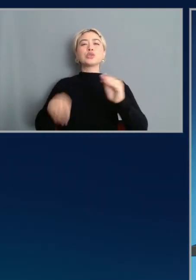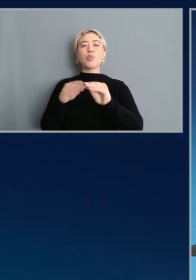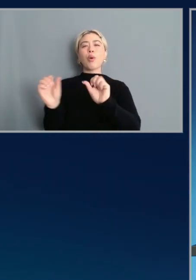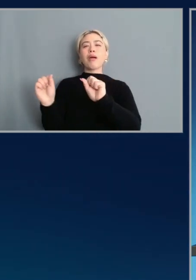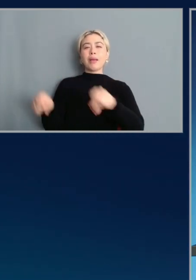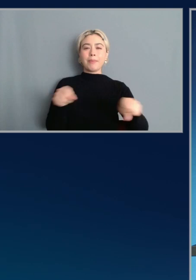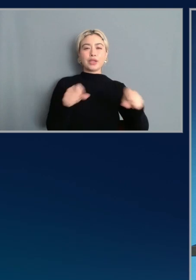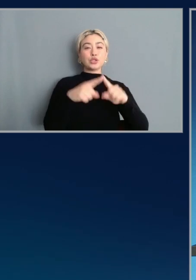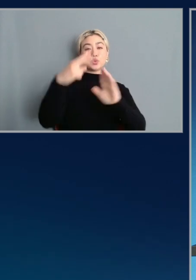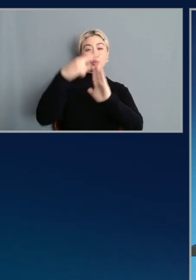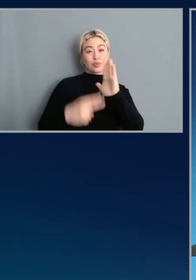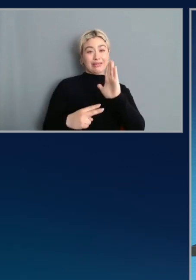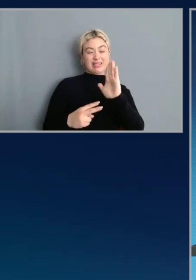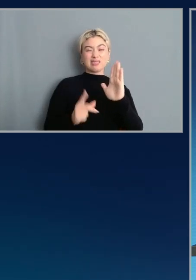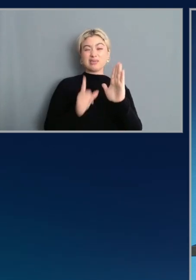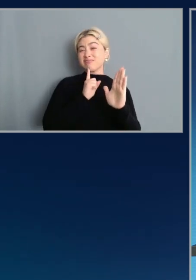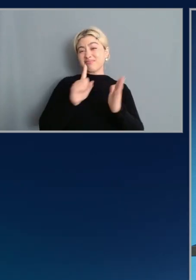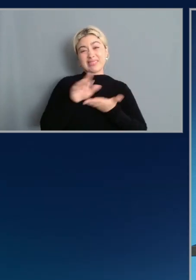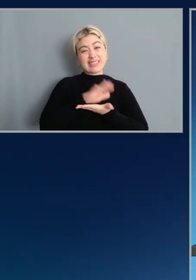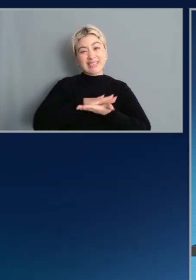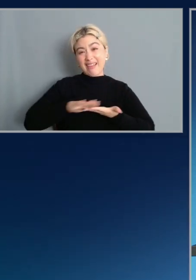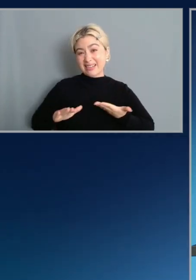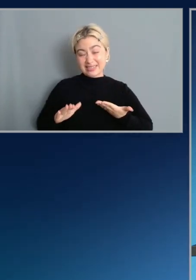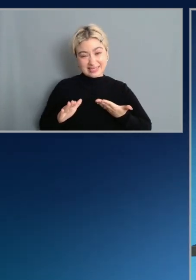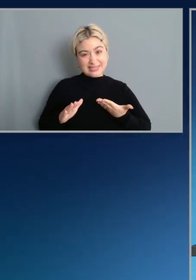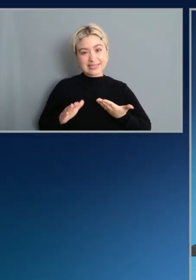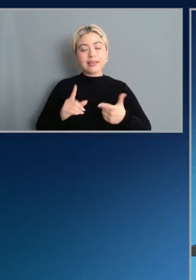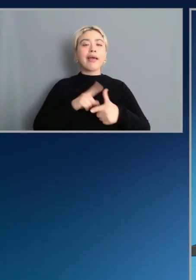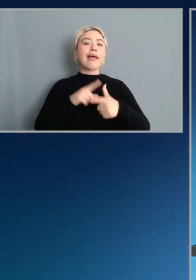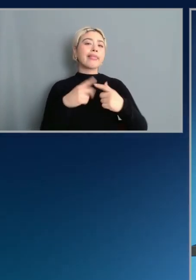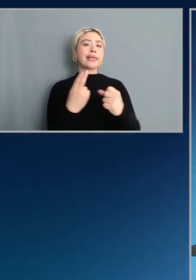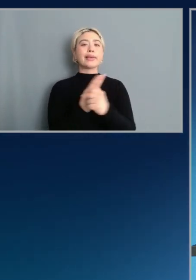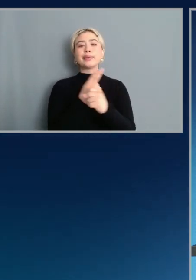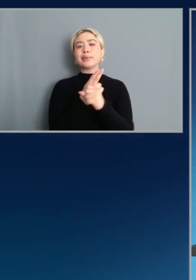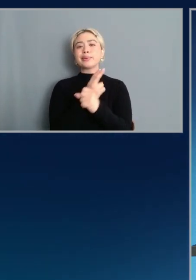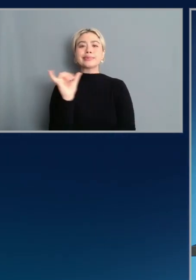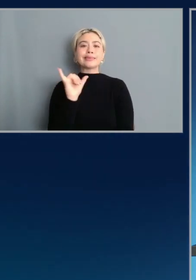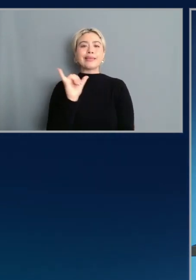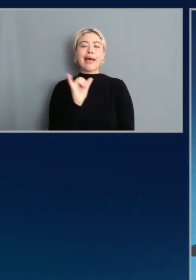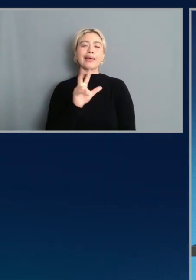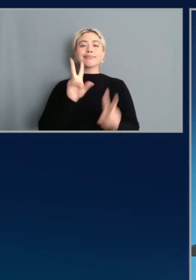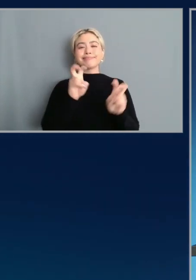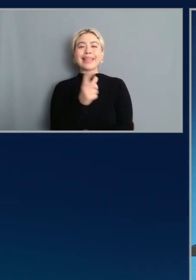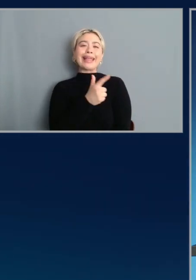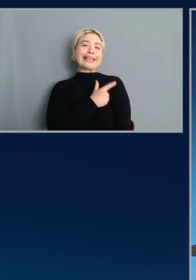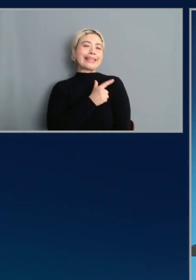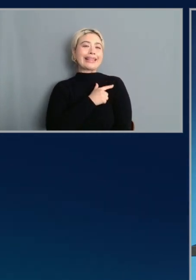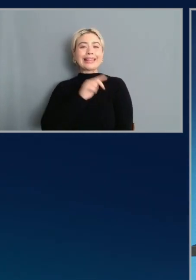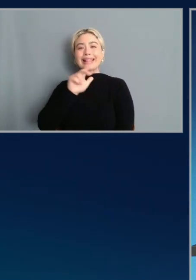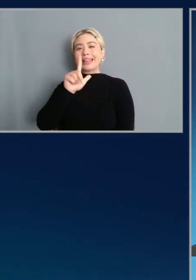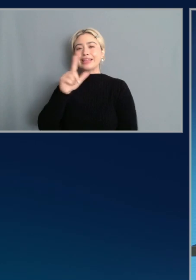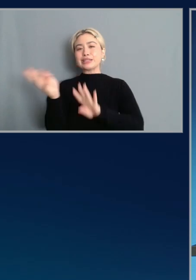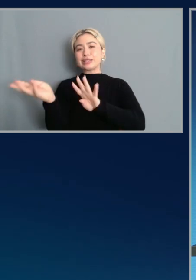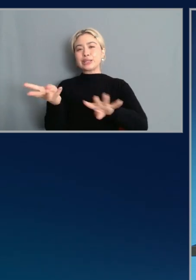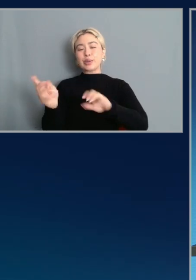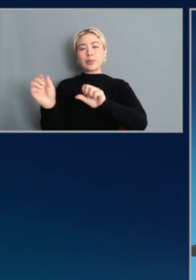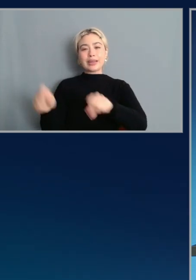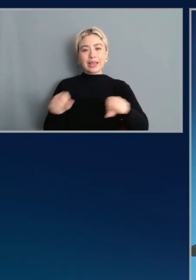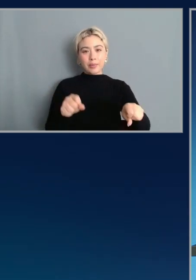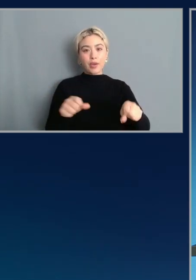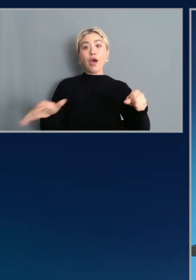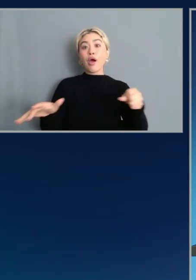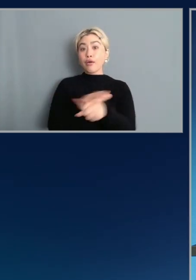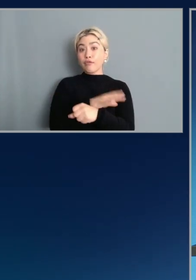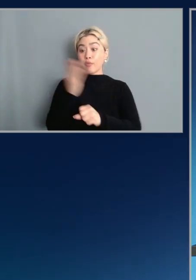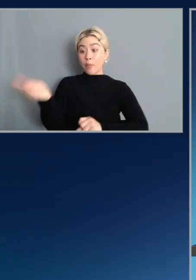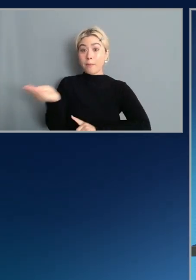super nice. Yeah. And then you use basically this like lazy loading capability, which is where first you do a full pass on your